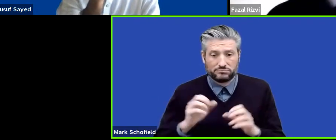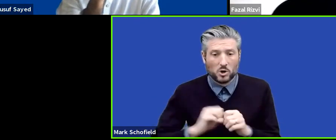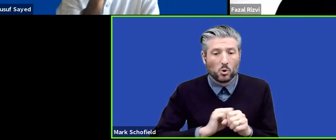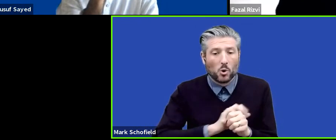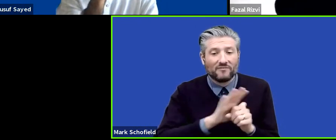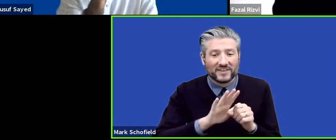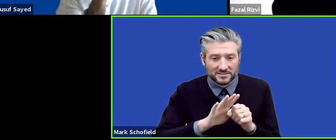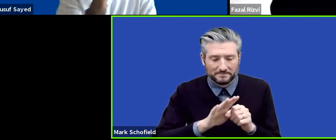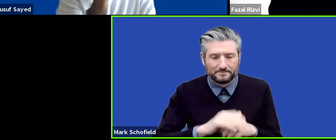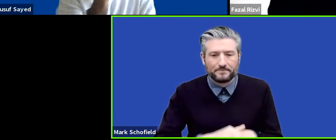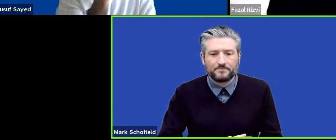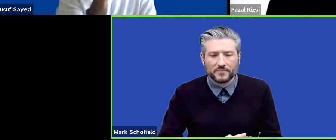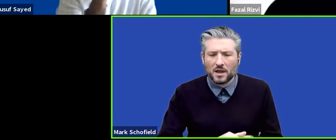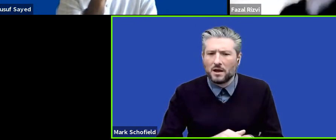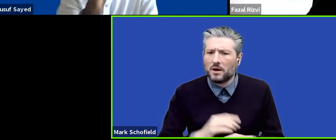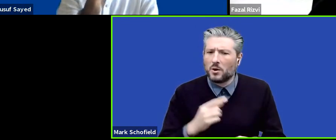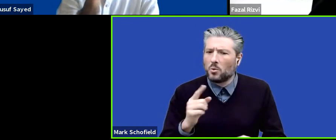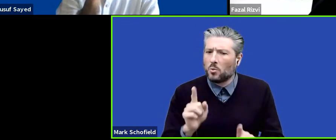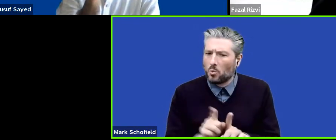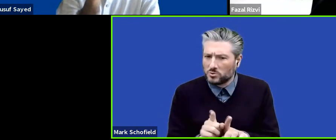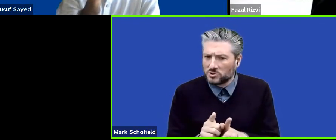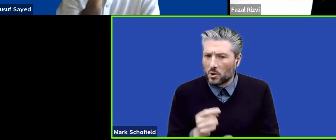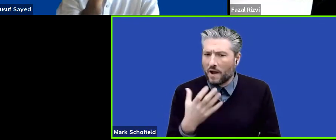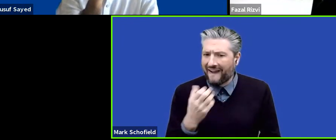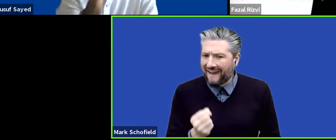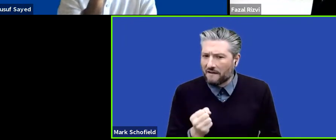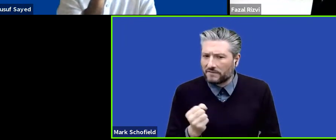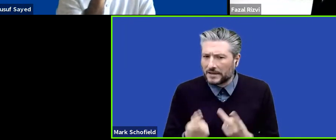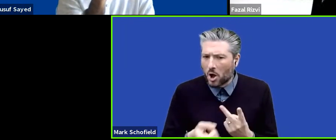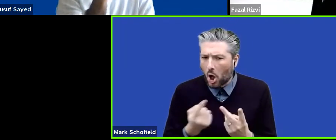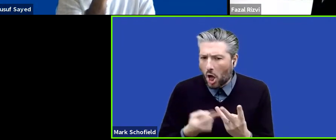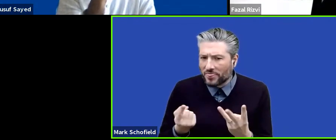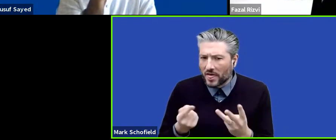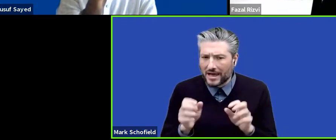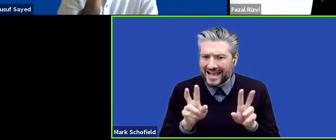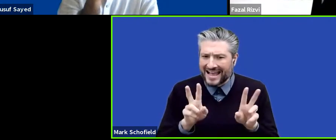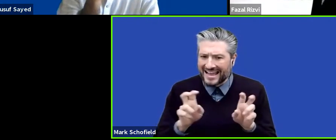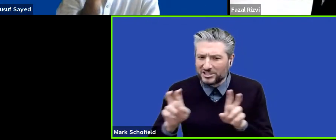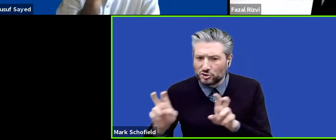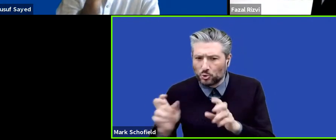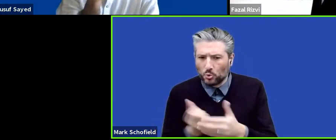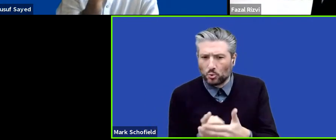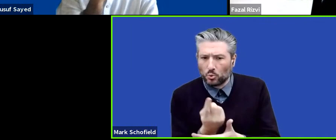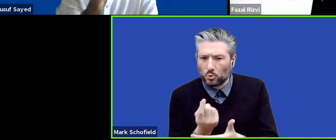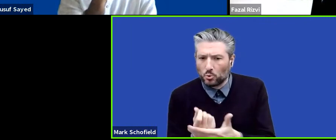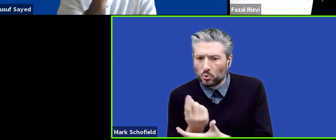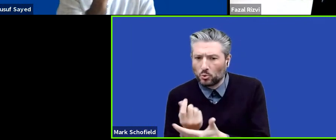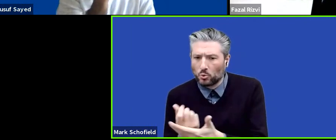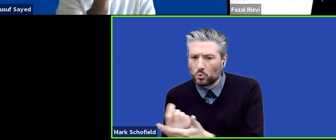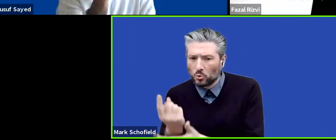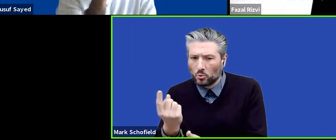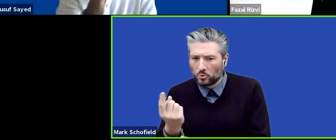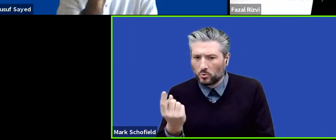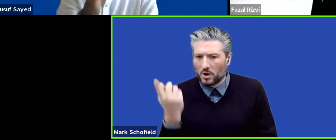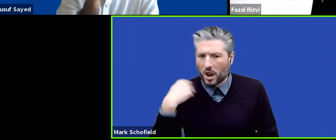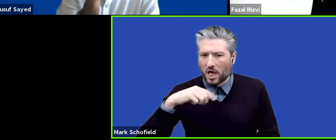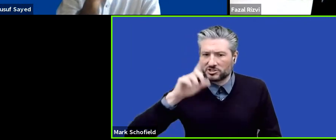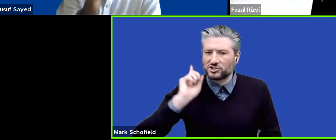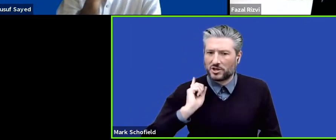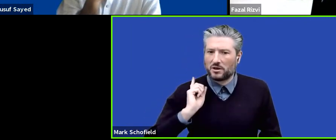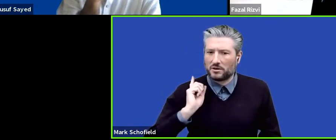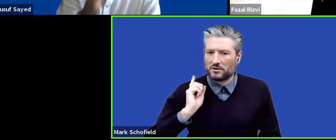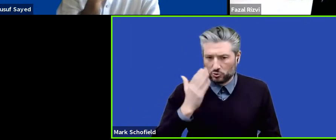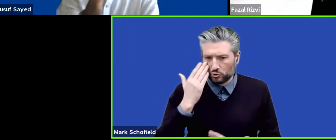by other protests and other issues which have revealed the fault lines of the society in which we live in. In